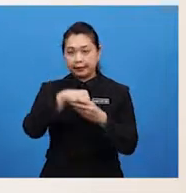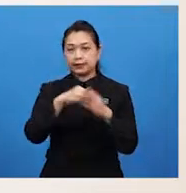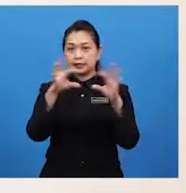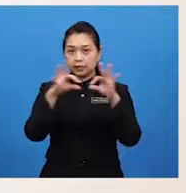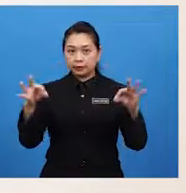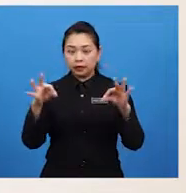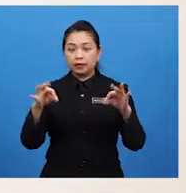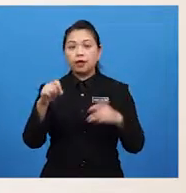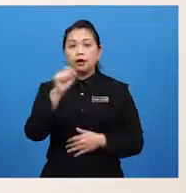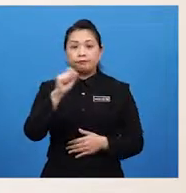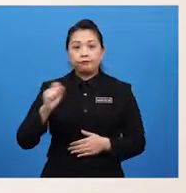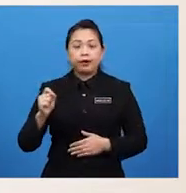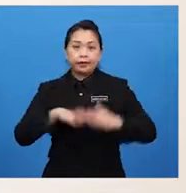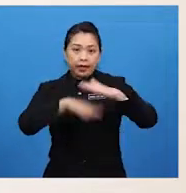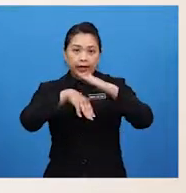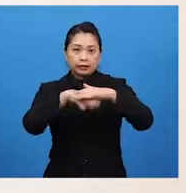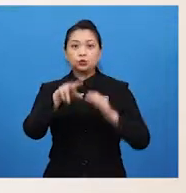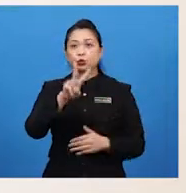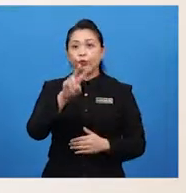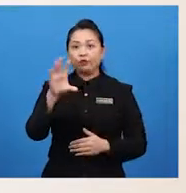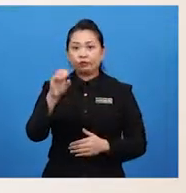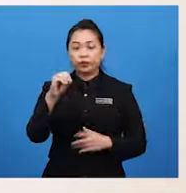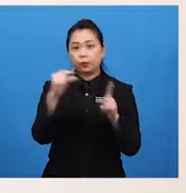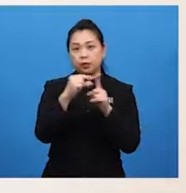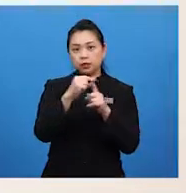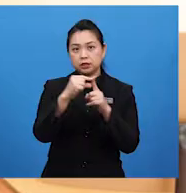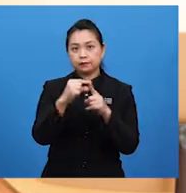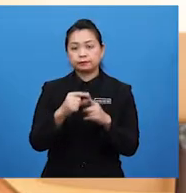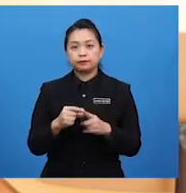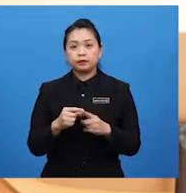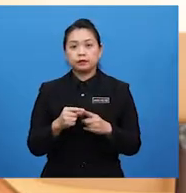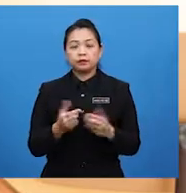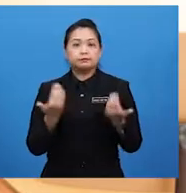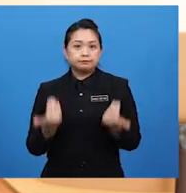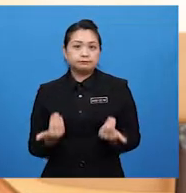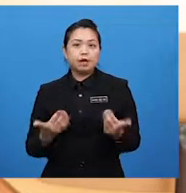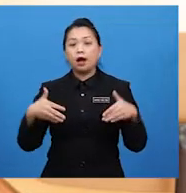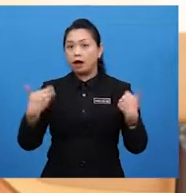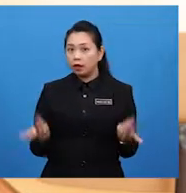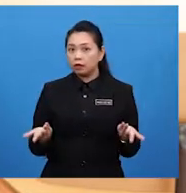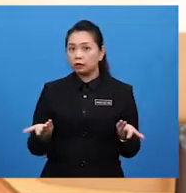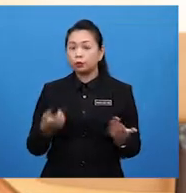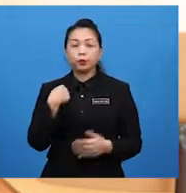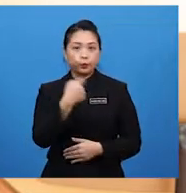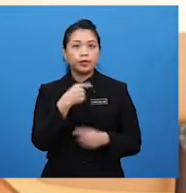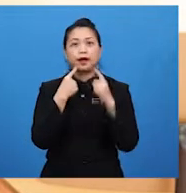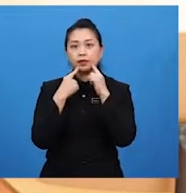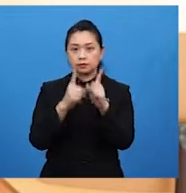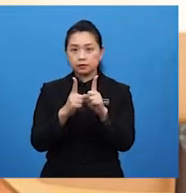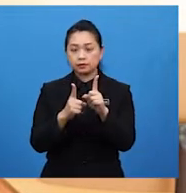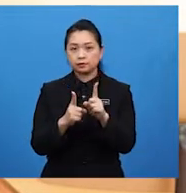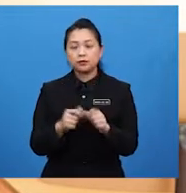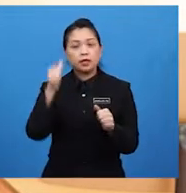Write at least 250 words. Now, How do we answer this